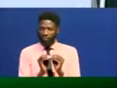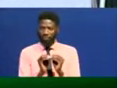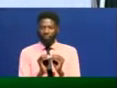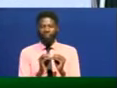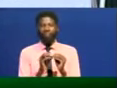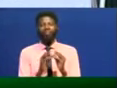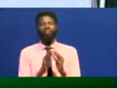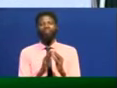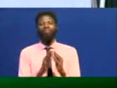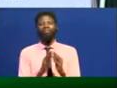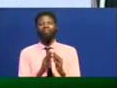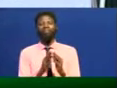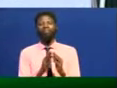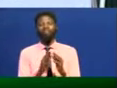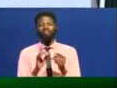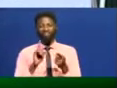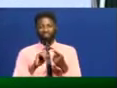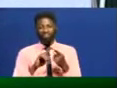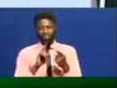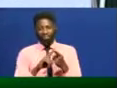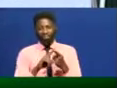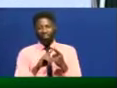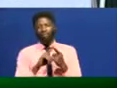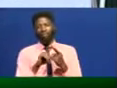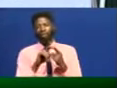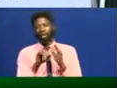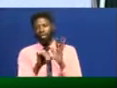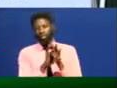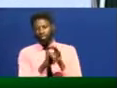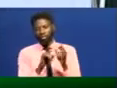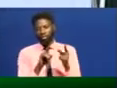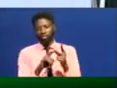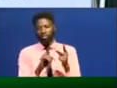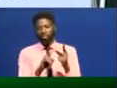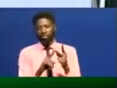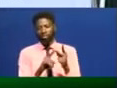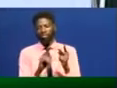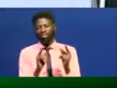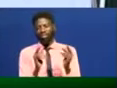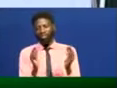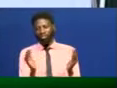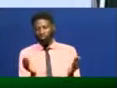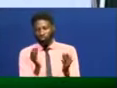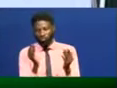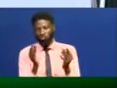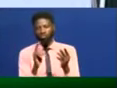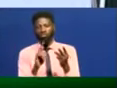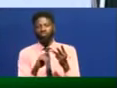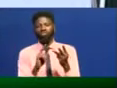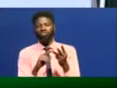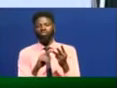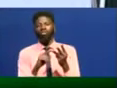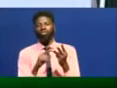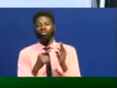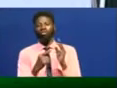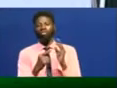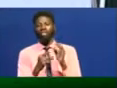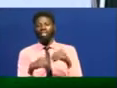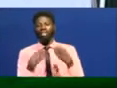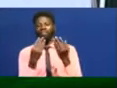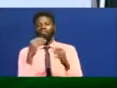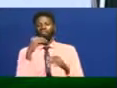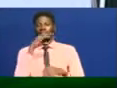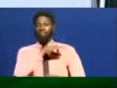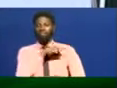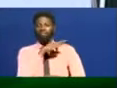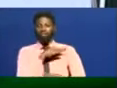Hela is identifying, nurturing, and monetizing talents. Talents in all sporting